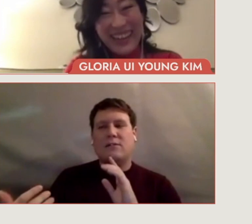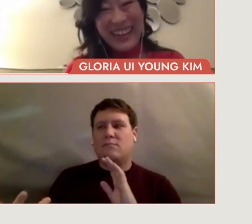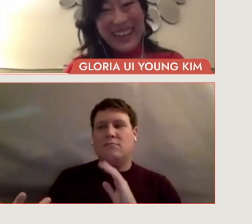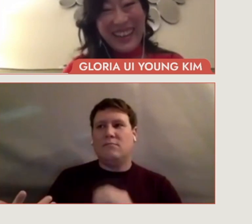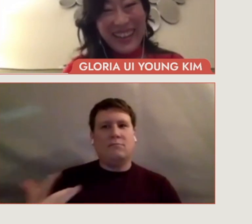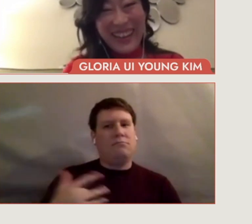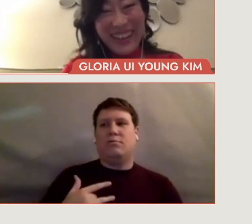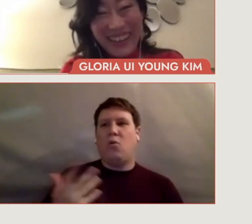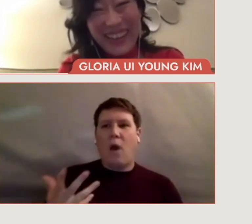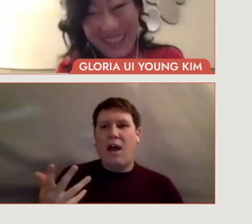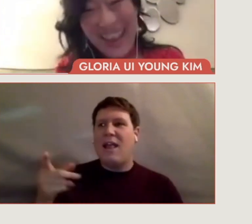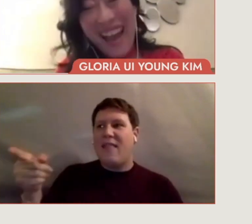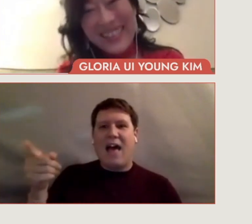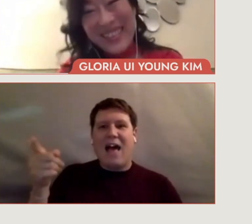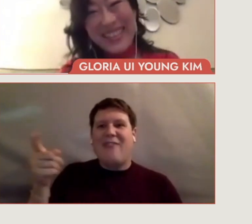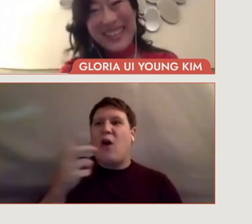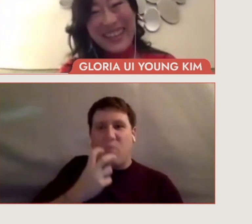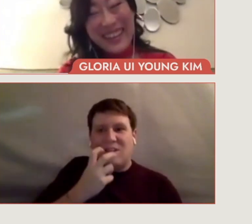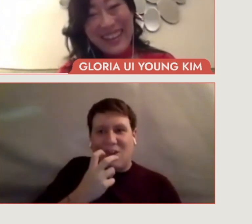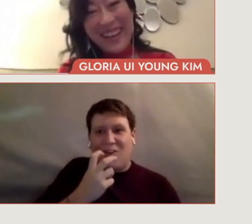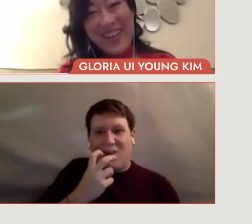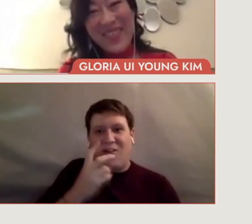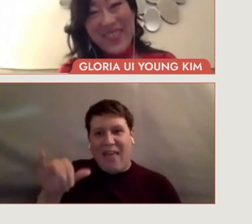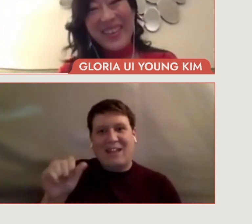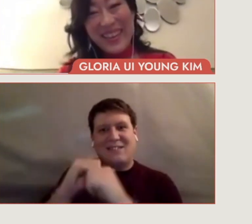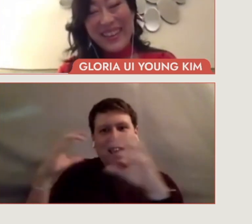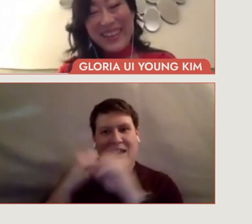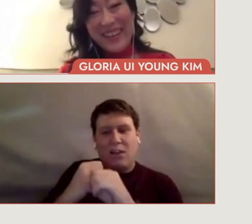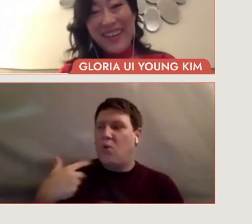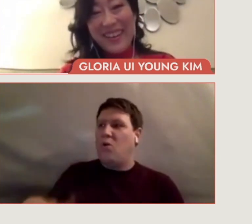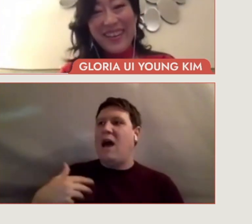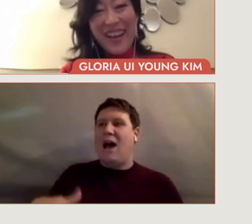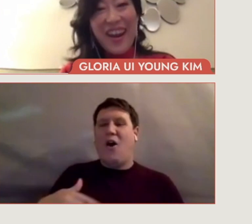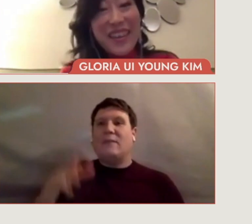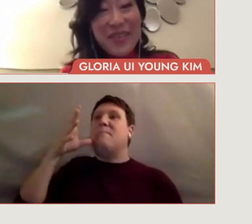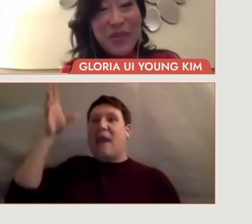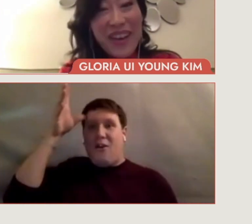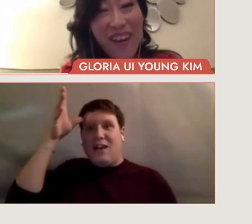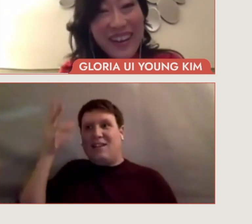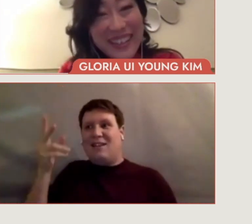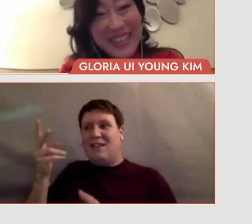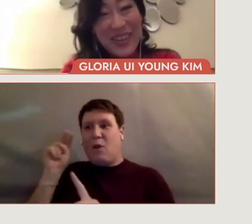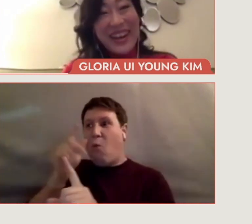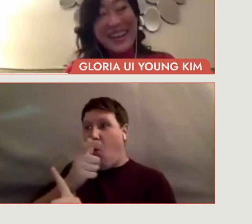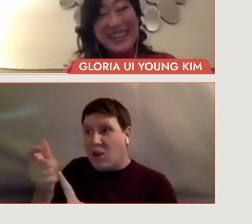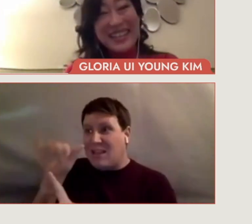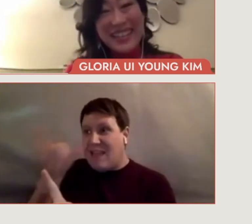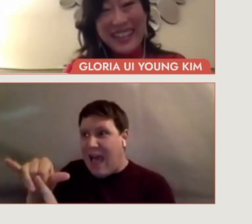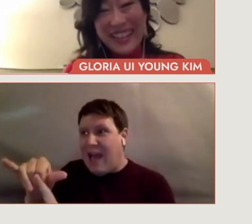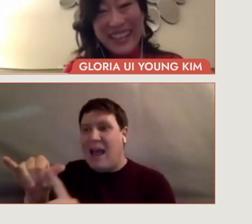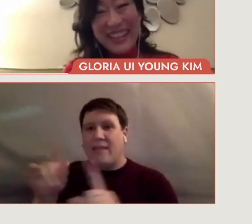it's just like, you know what, yes. I mean, like, as a parent, it's, yeah, so funny. So, yeah. And so I think really honest,